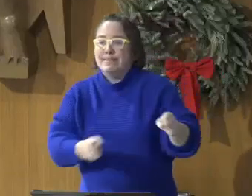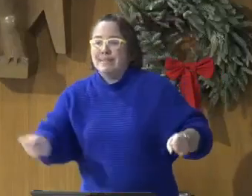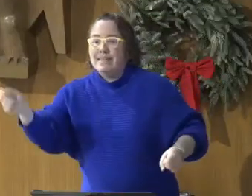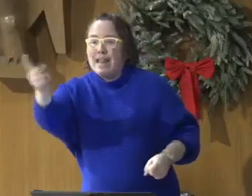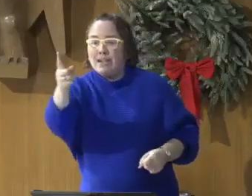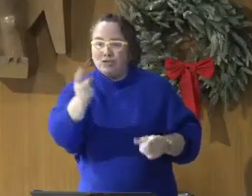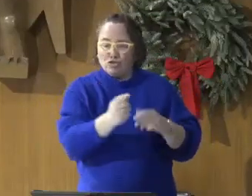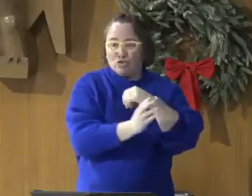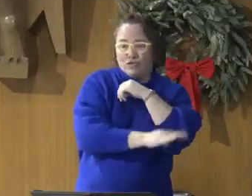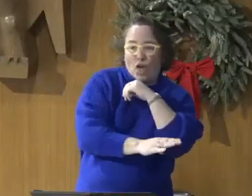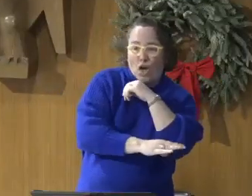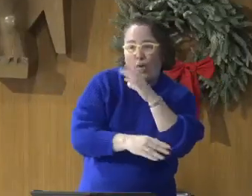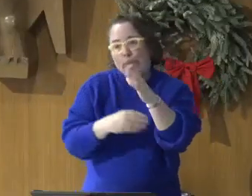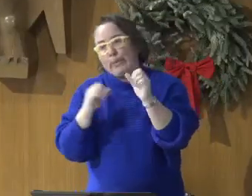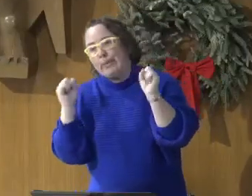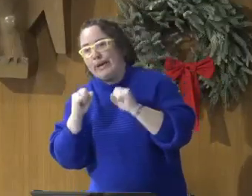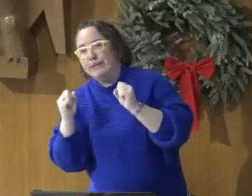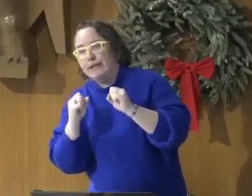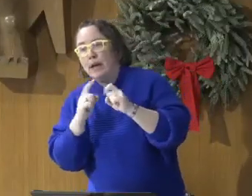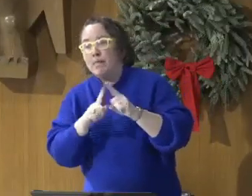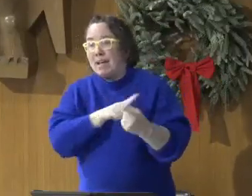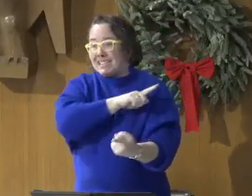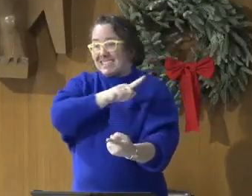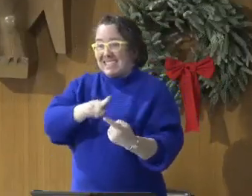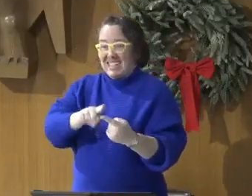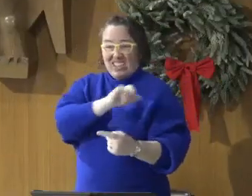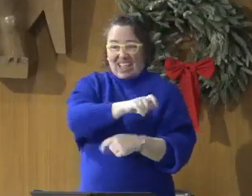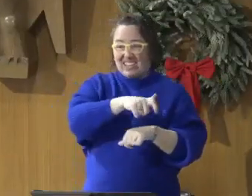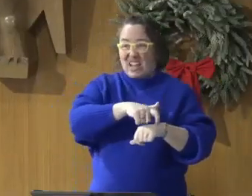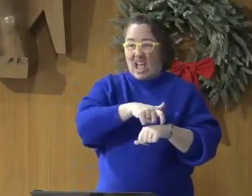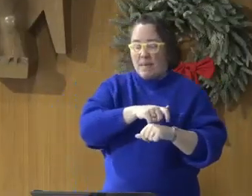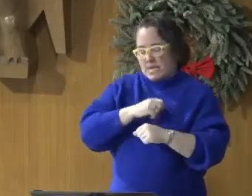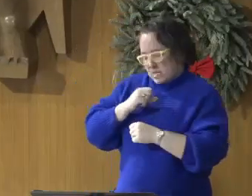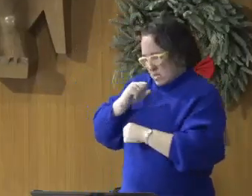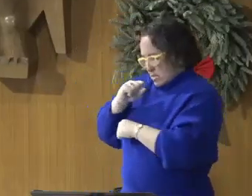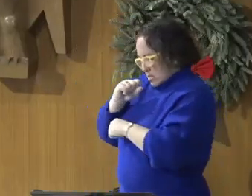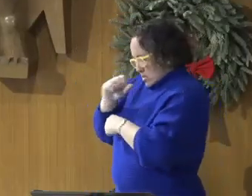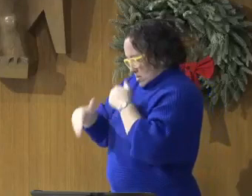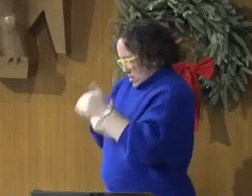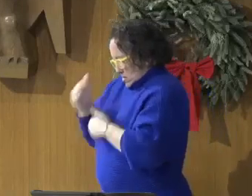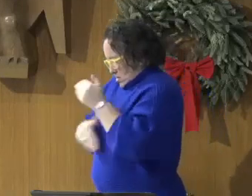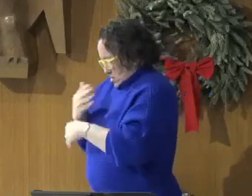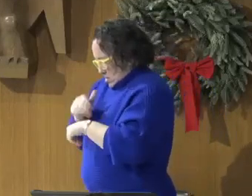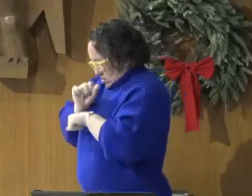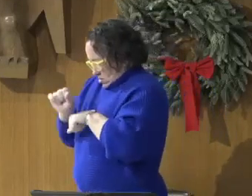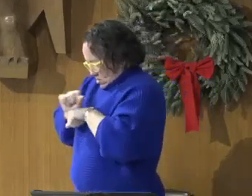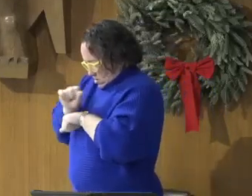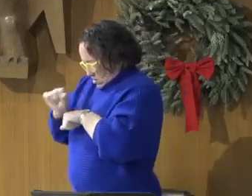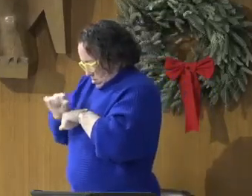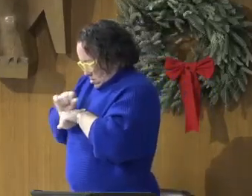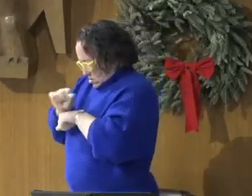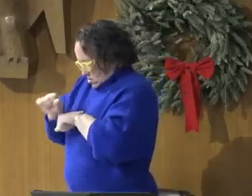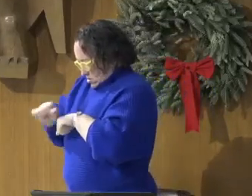but in the meantime, it's back to the grind. blessed?